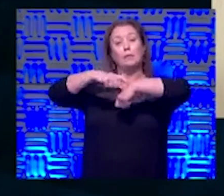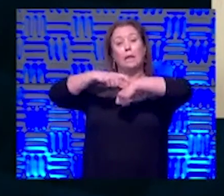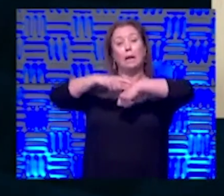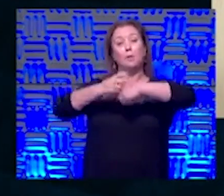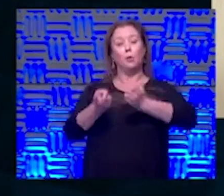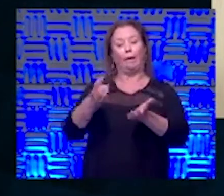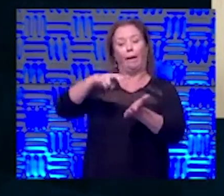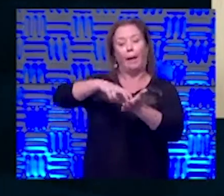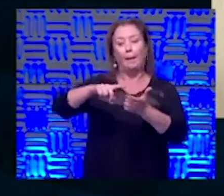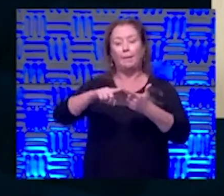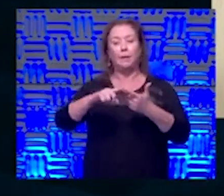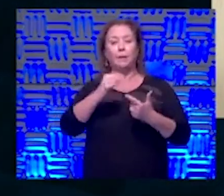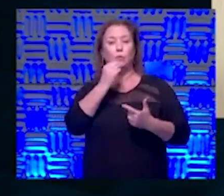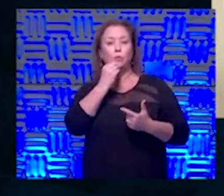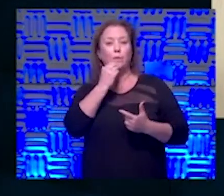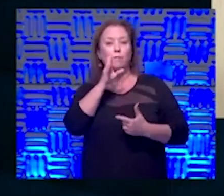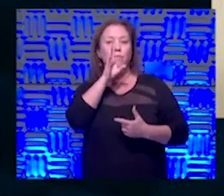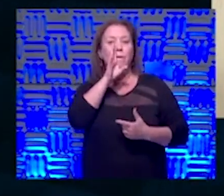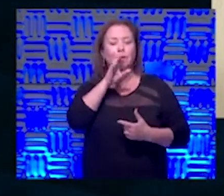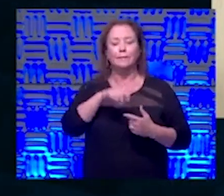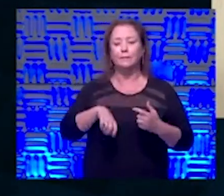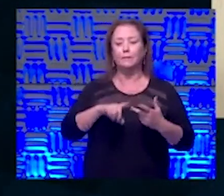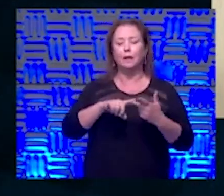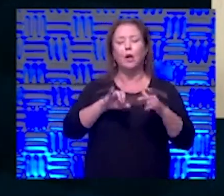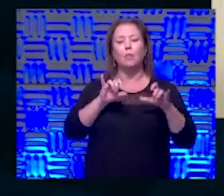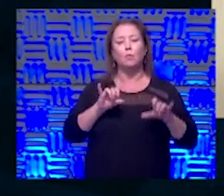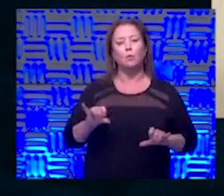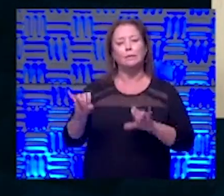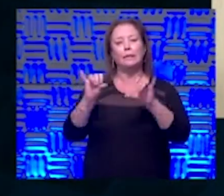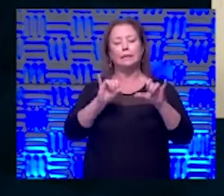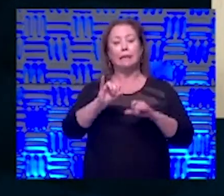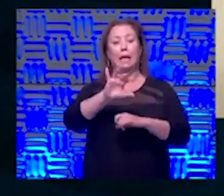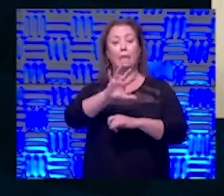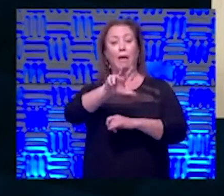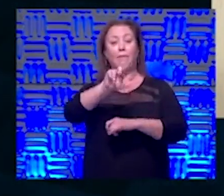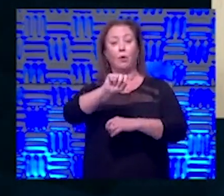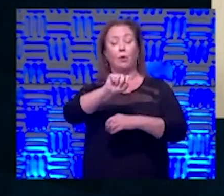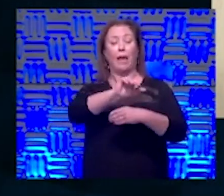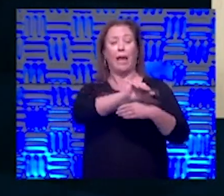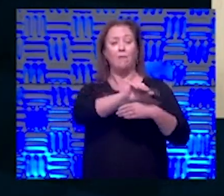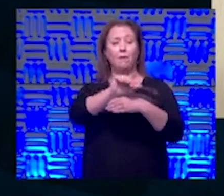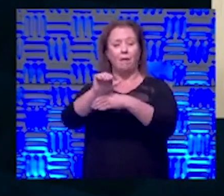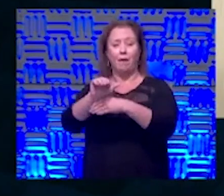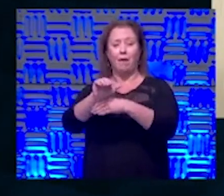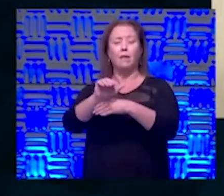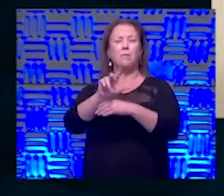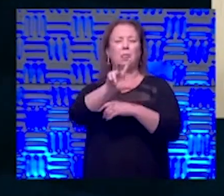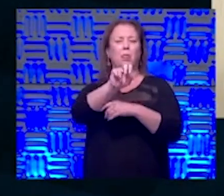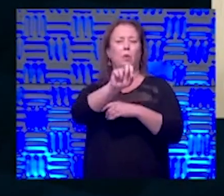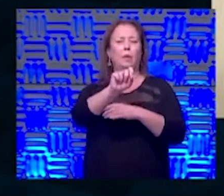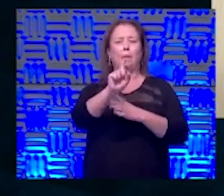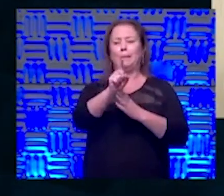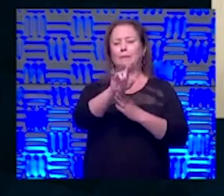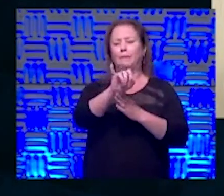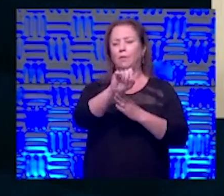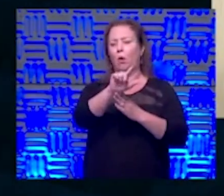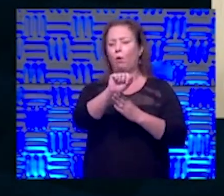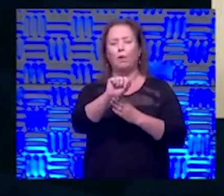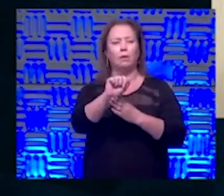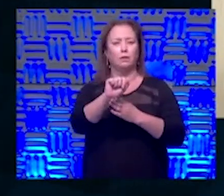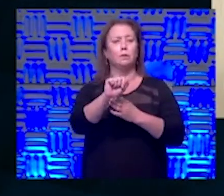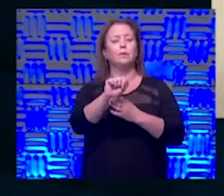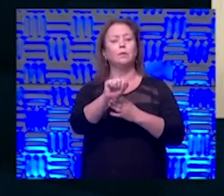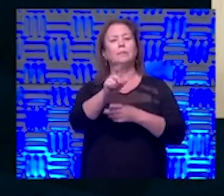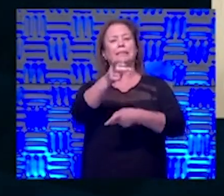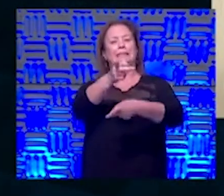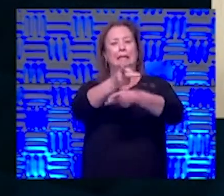for breakfast, having these routines in place, knowing that at 5:30 every night I'm going to go and do 30 minutes of yoga. But that's things to take care